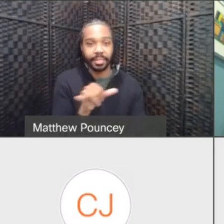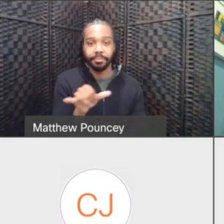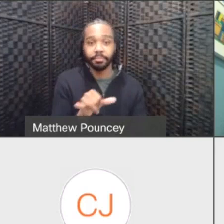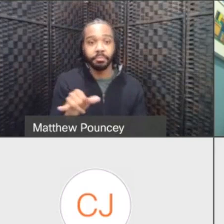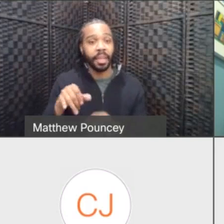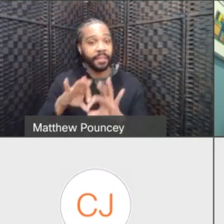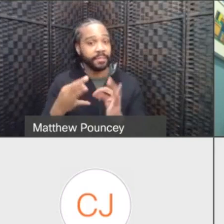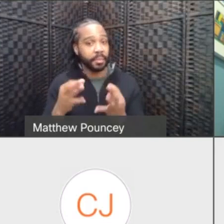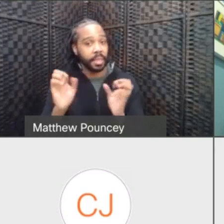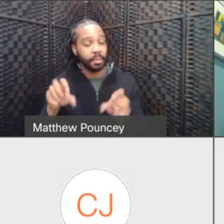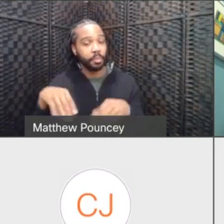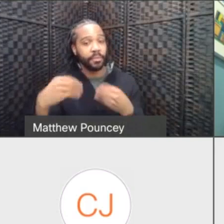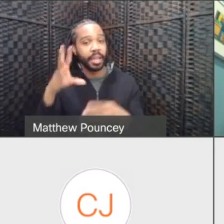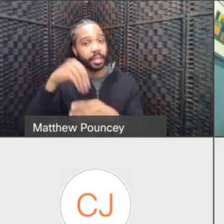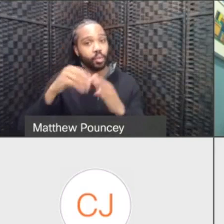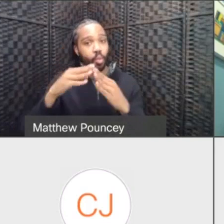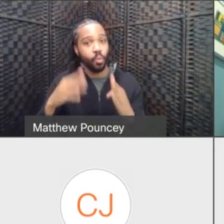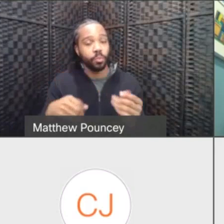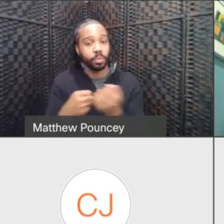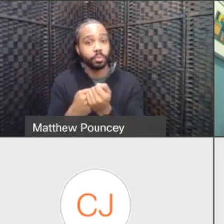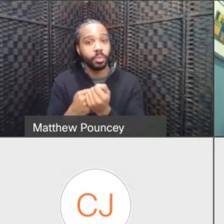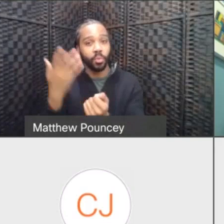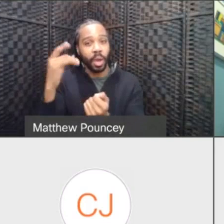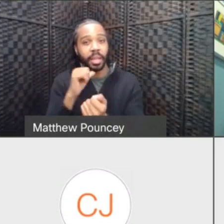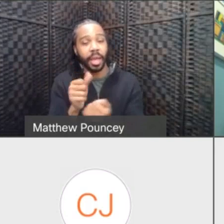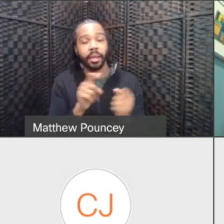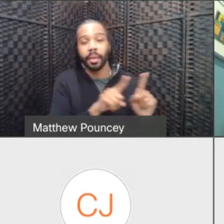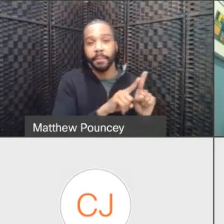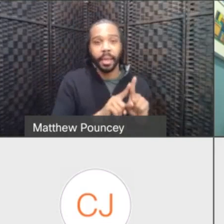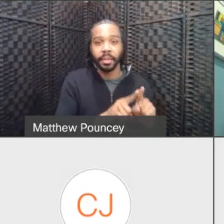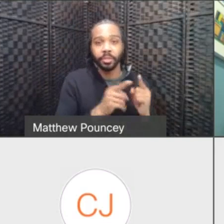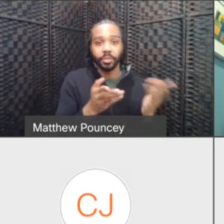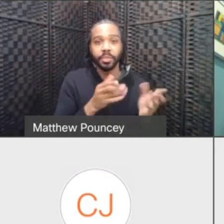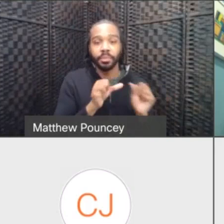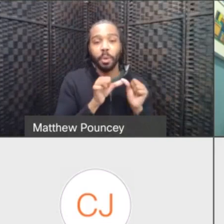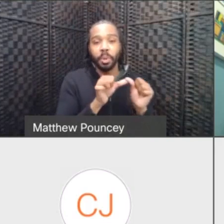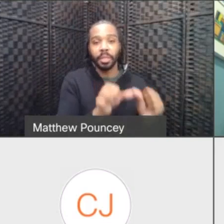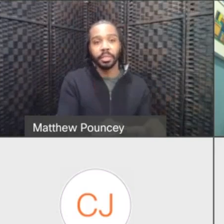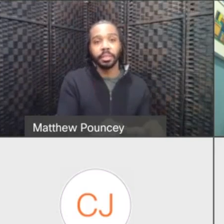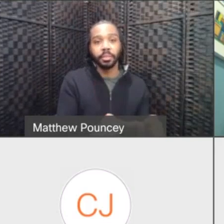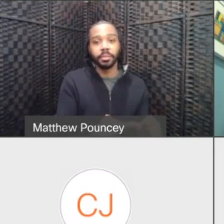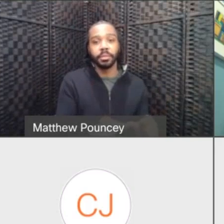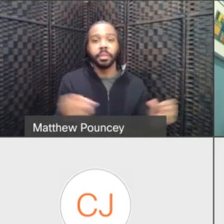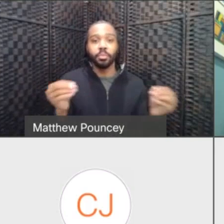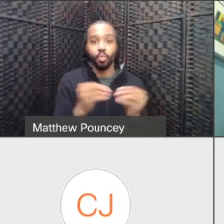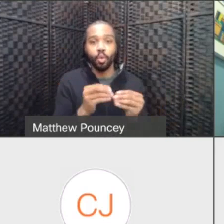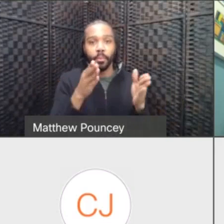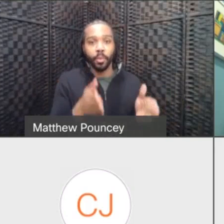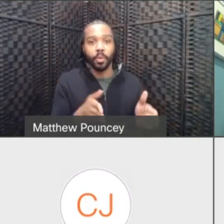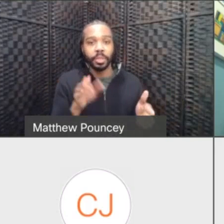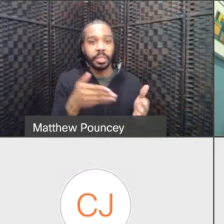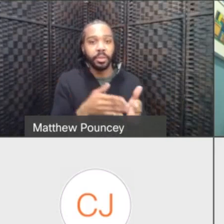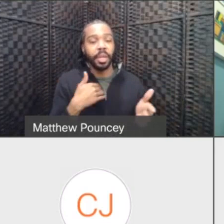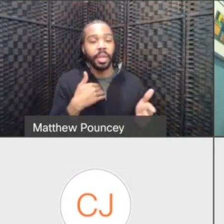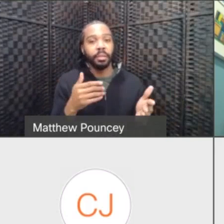to policy. Why can't family members provide companion services permanently? It's more person-centered and mirrors DDS's